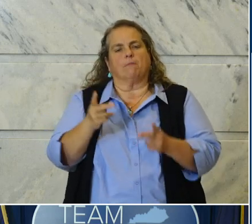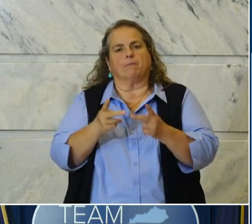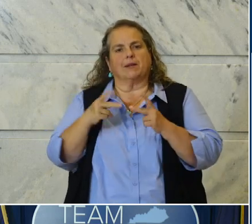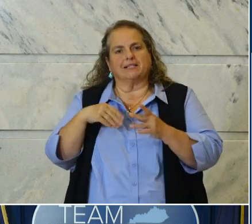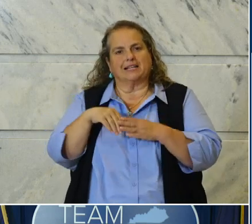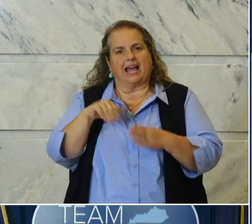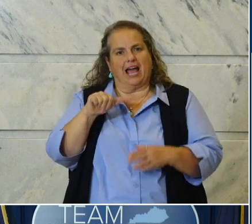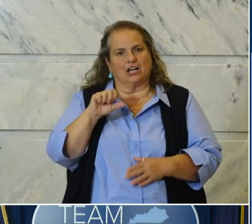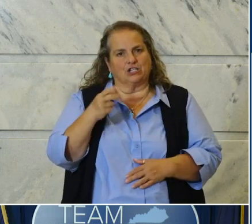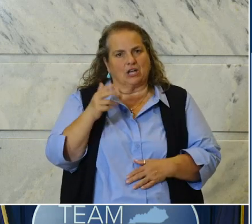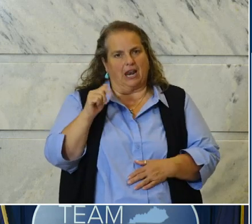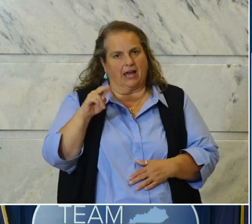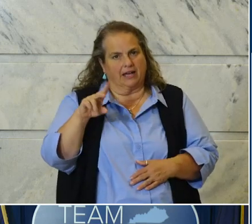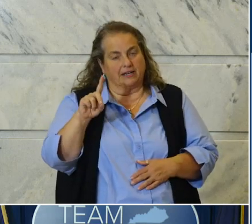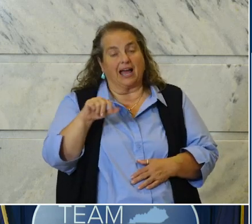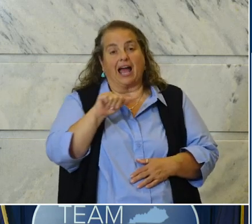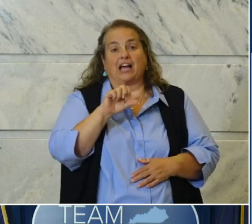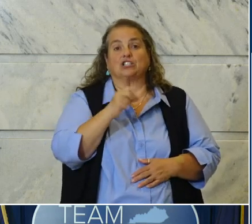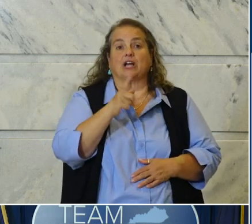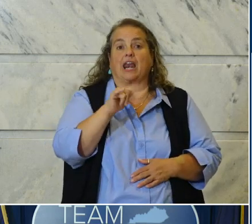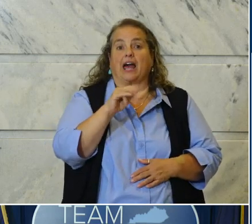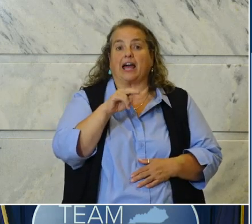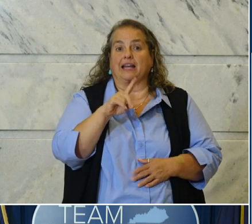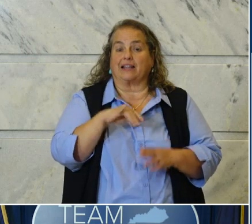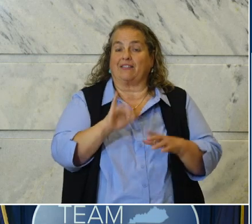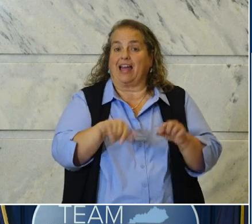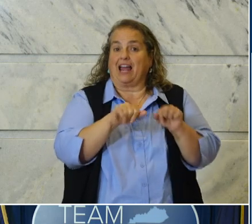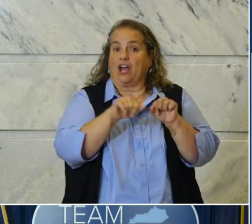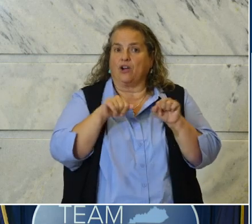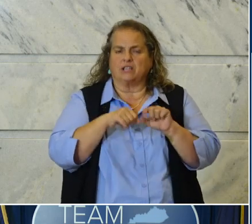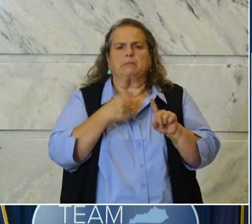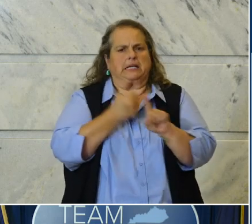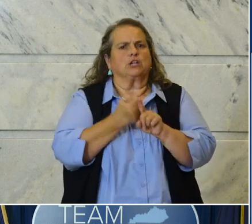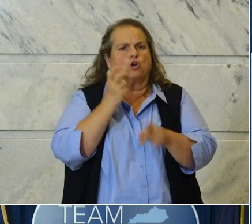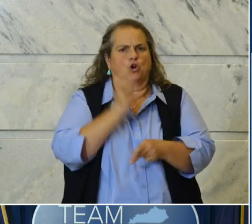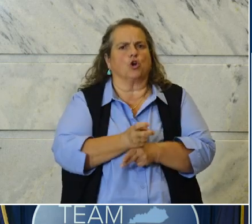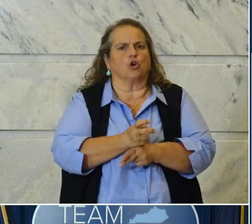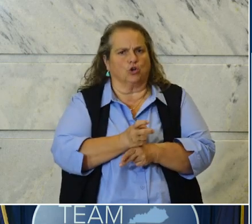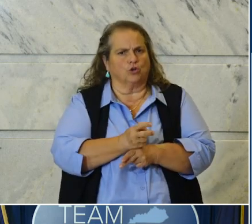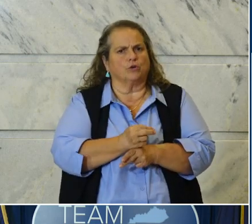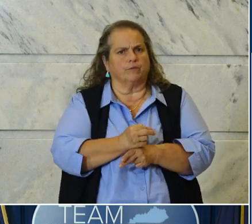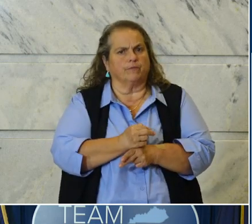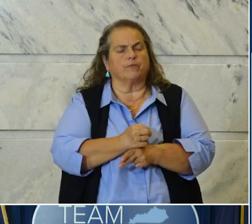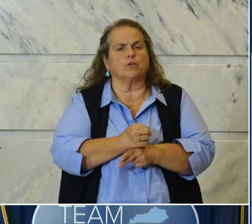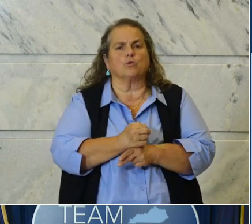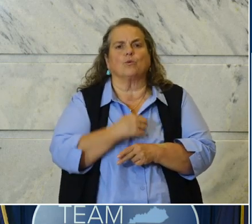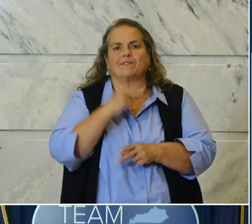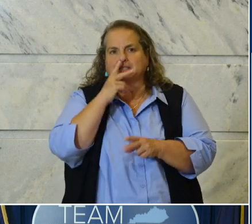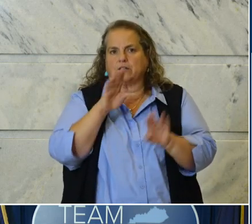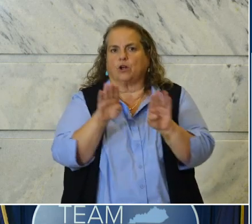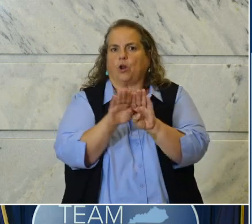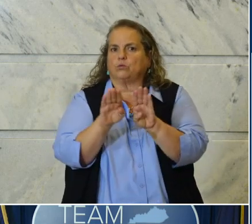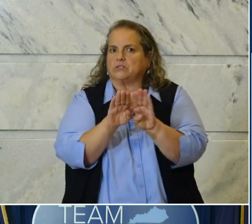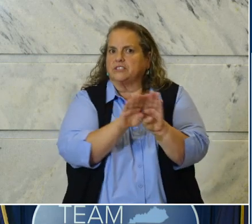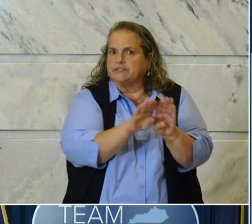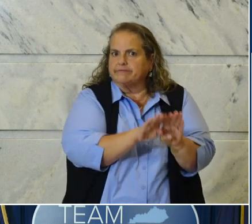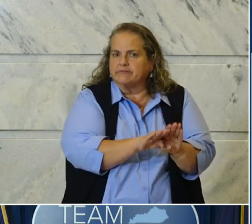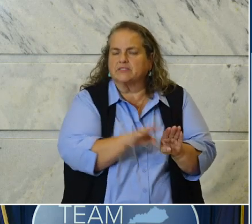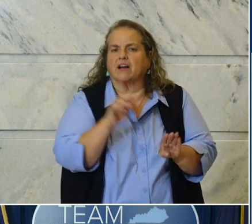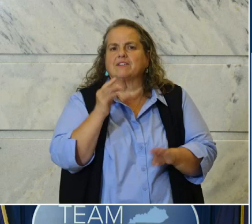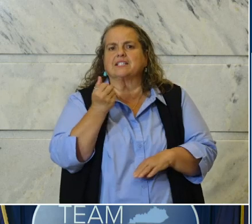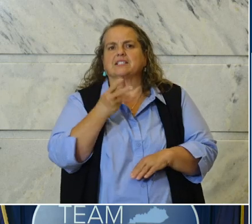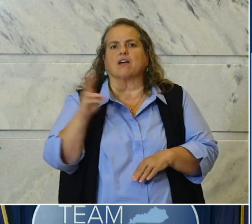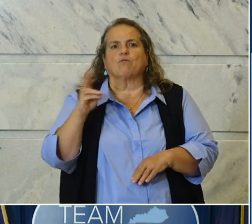Ashland. Ashland and this area has been hit hard. We've seen closings of a number